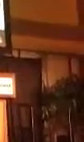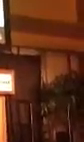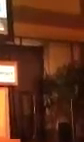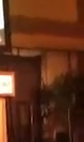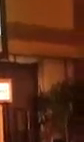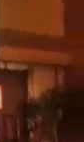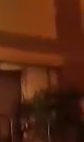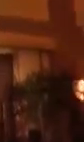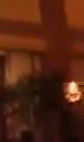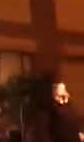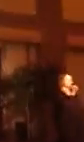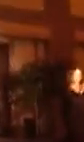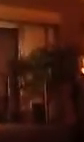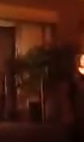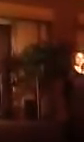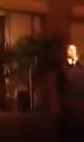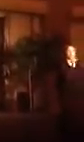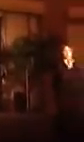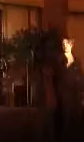out.